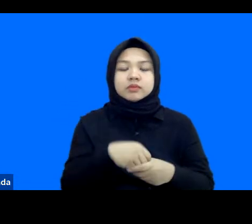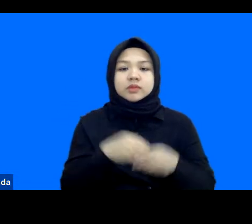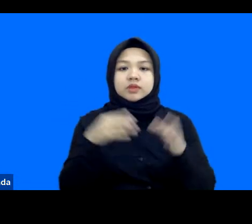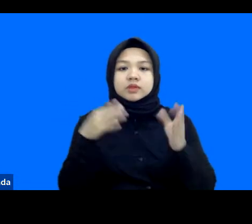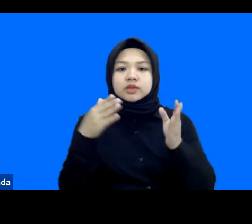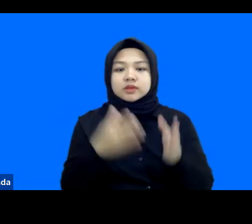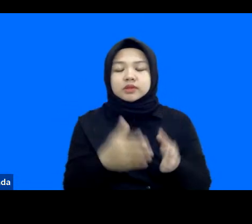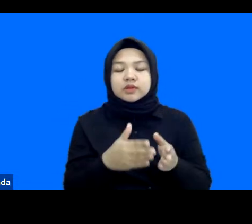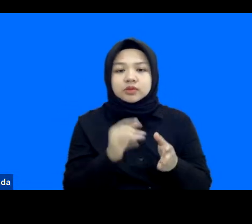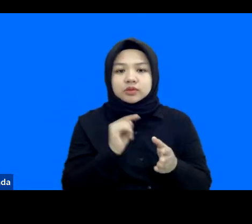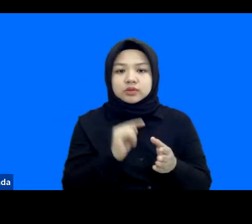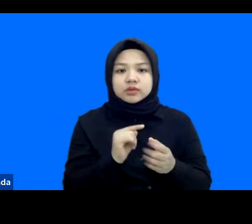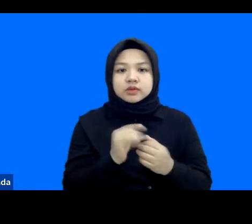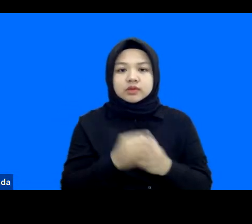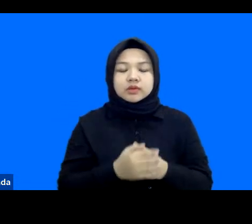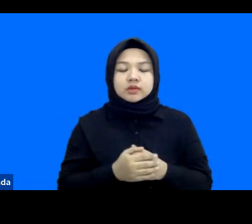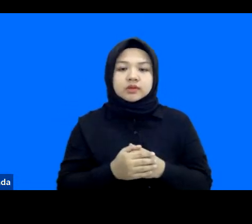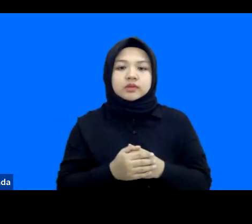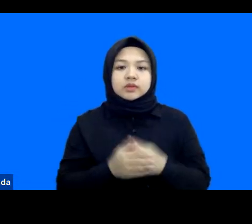to